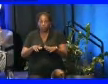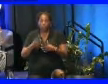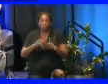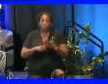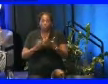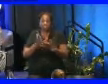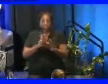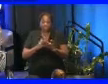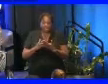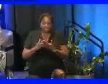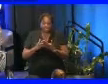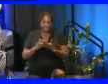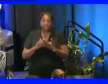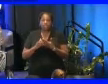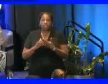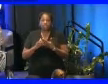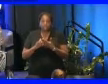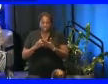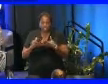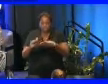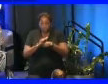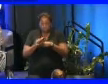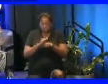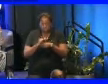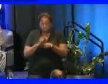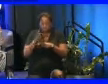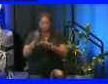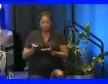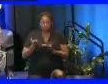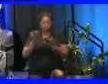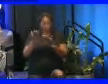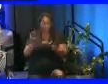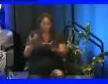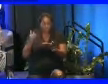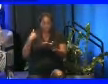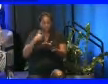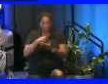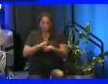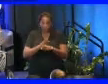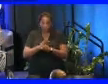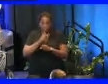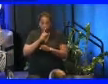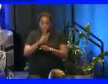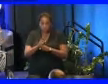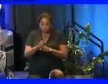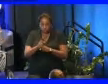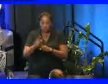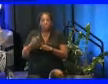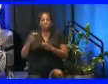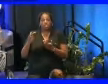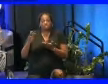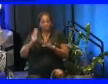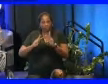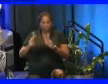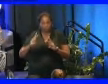are some of the trades training that you would recommend that we make sure that we do to make sure that